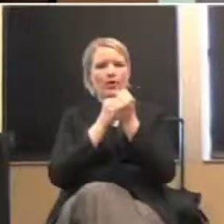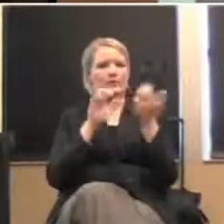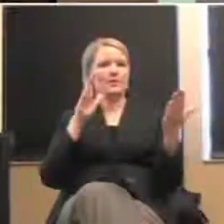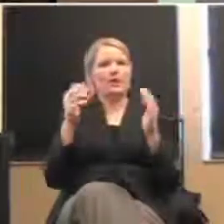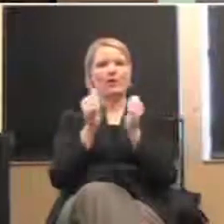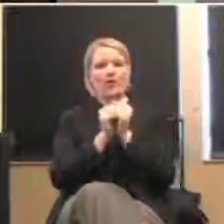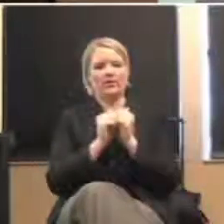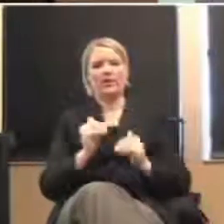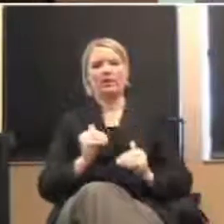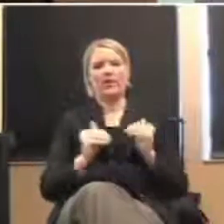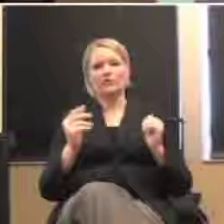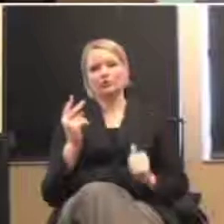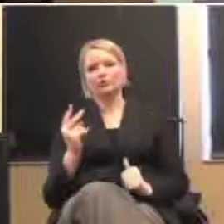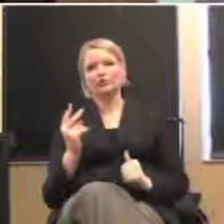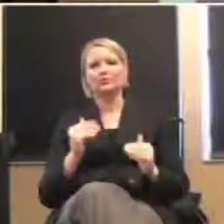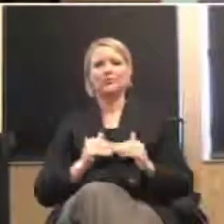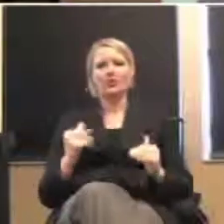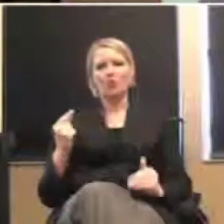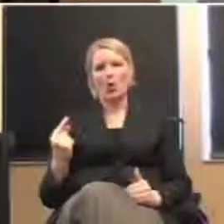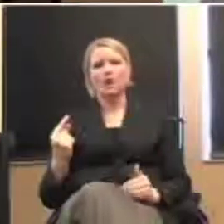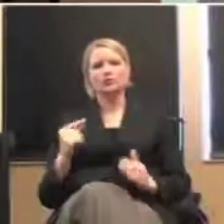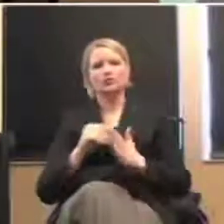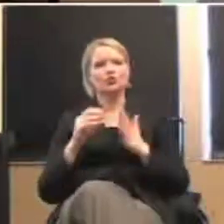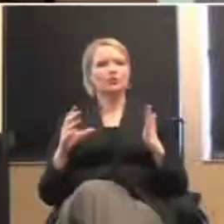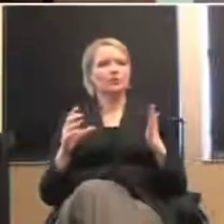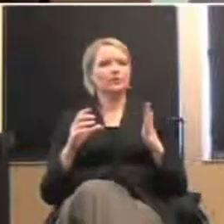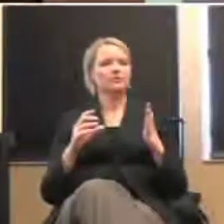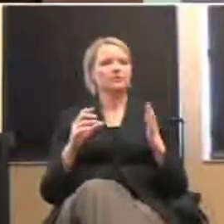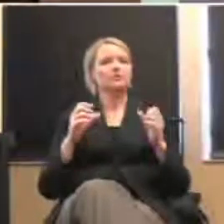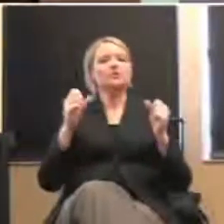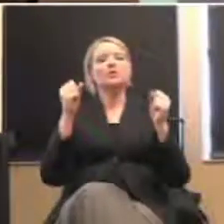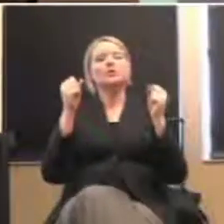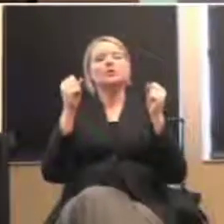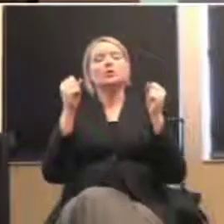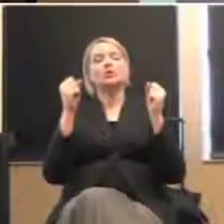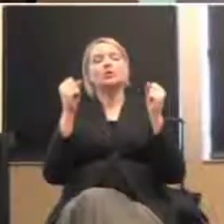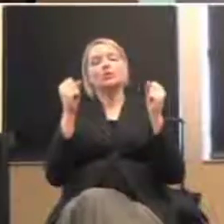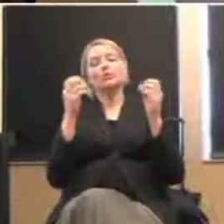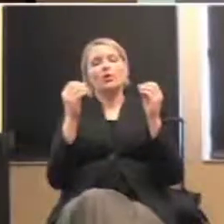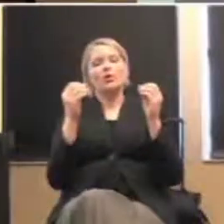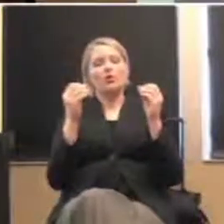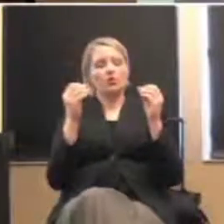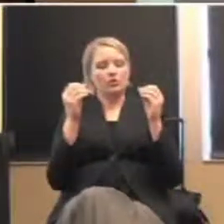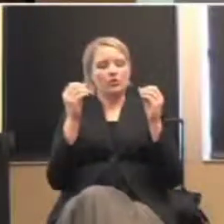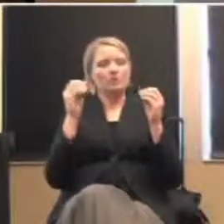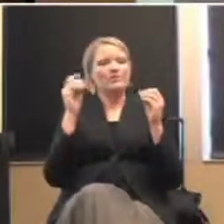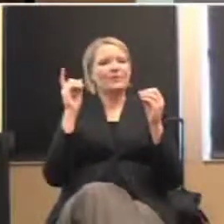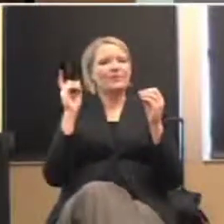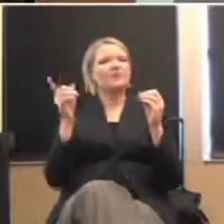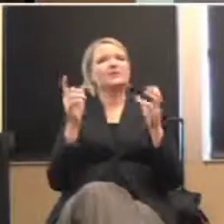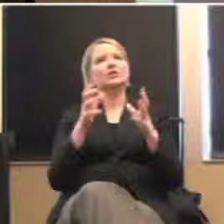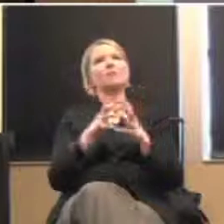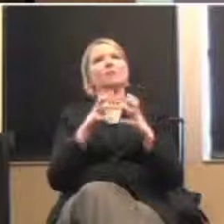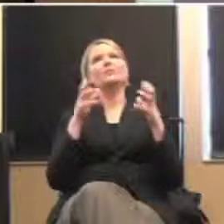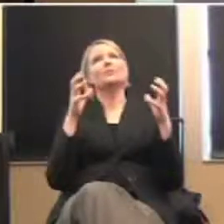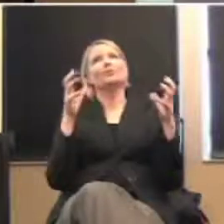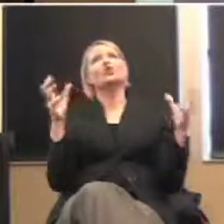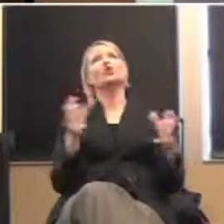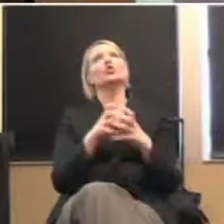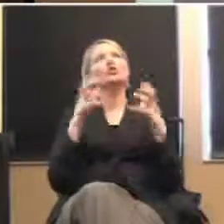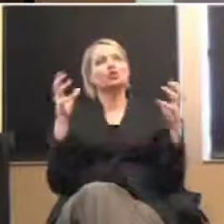than a level 2 or a level 1 student. And so this is a huge